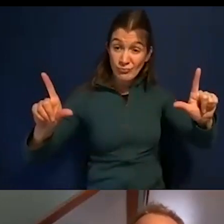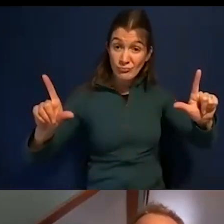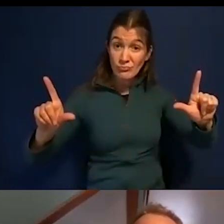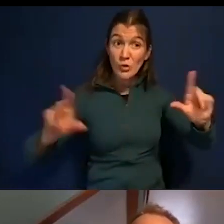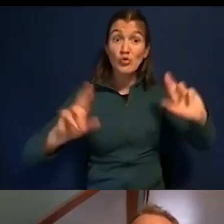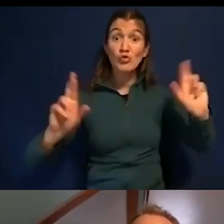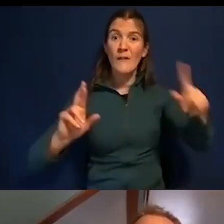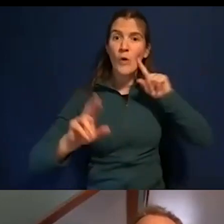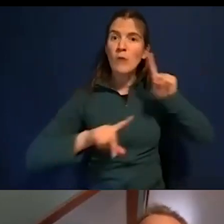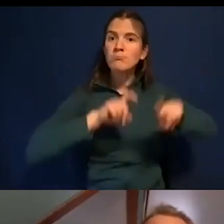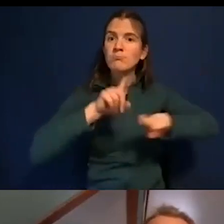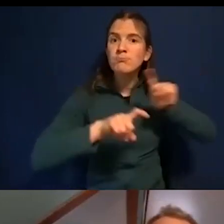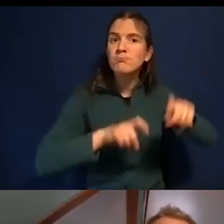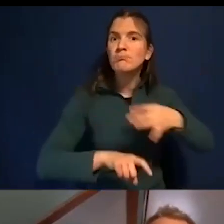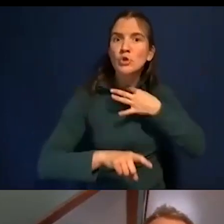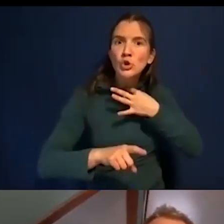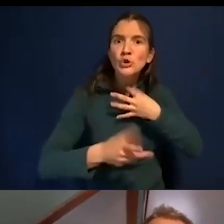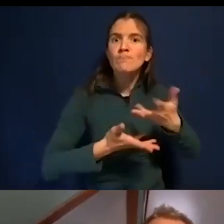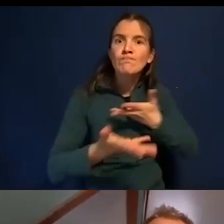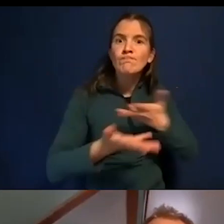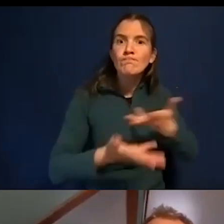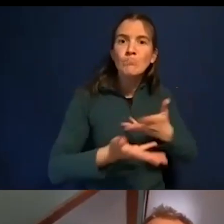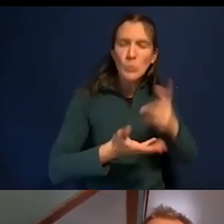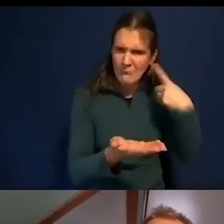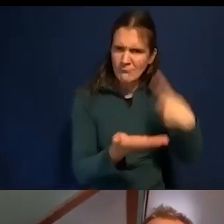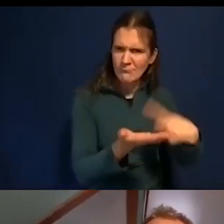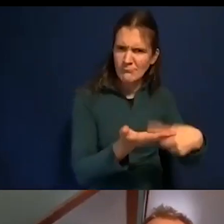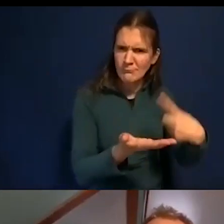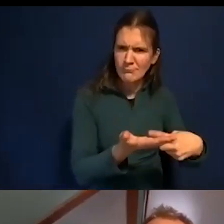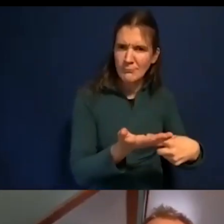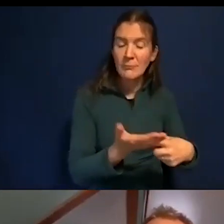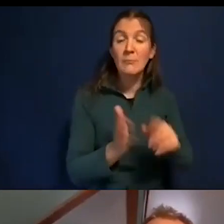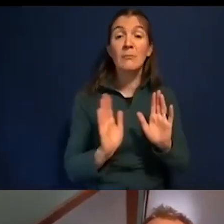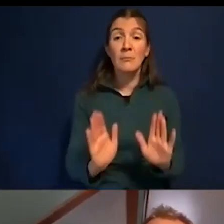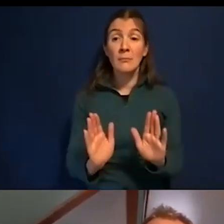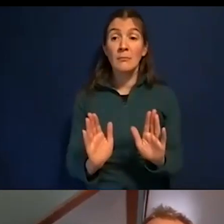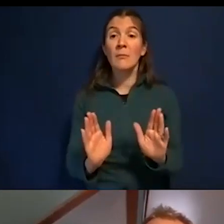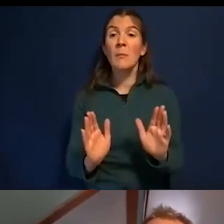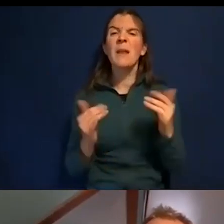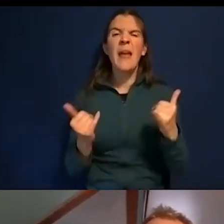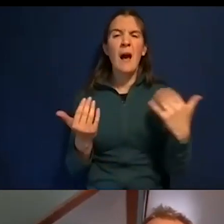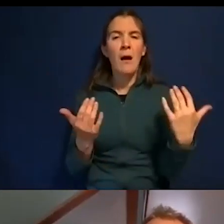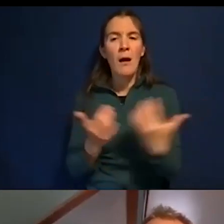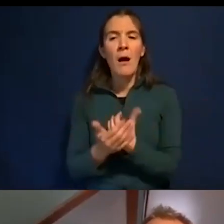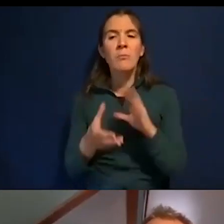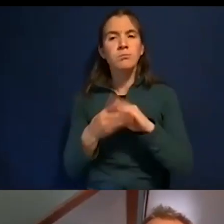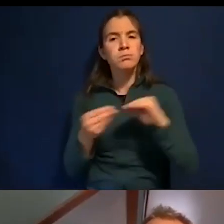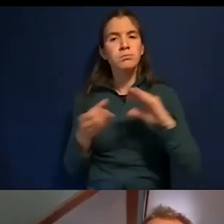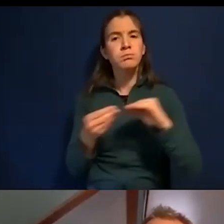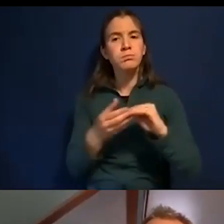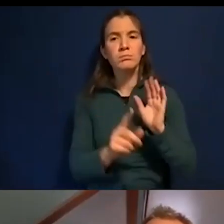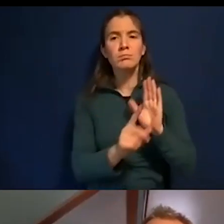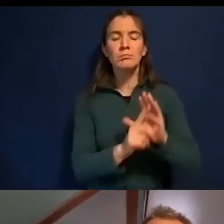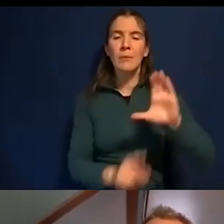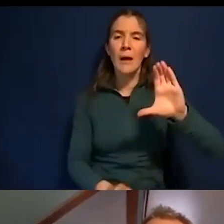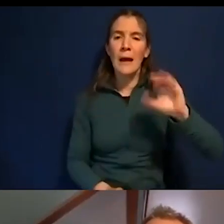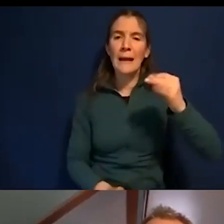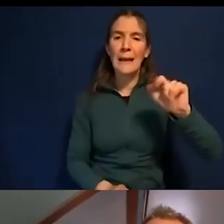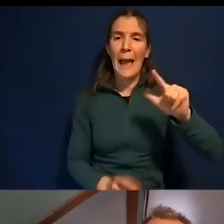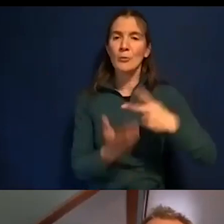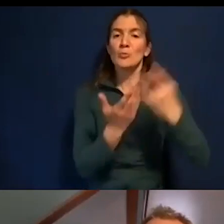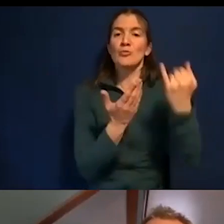available for any additional questions you might have about the utilities budget, but particularly to spend a couple of minutes presenting the capital